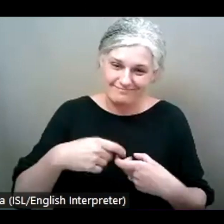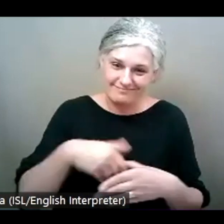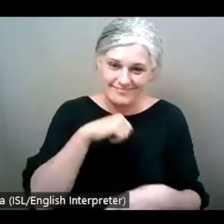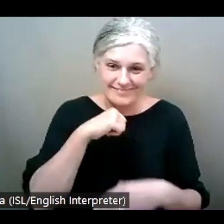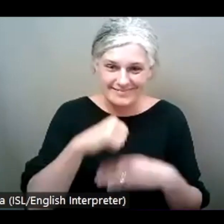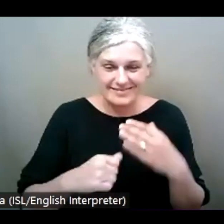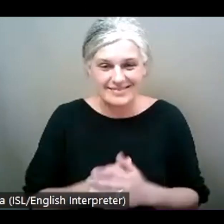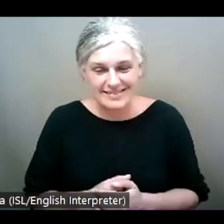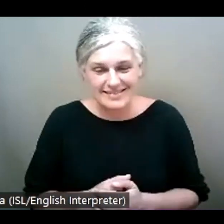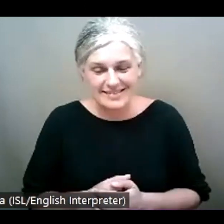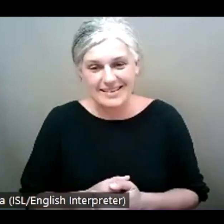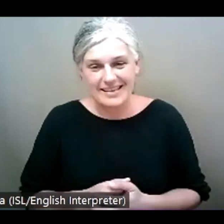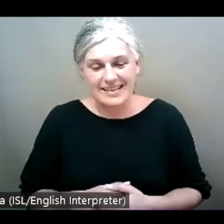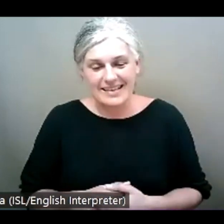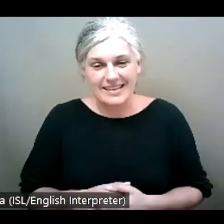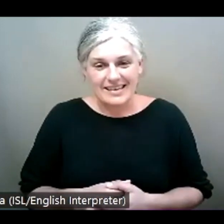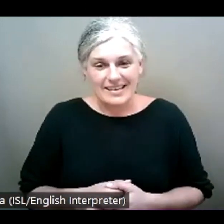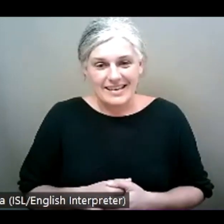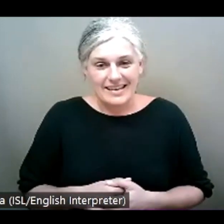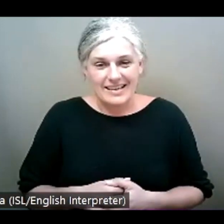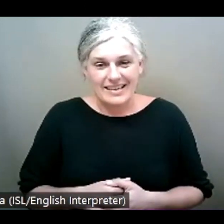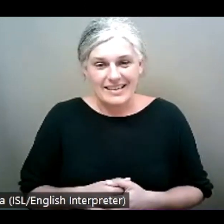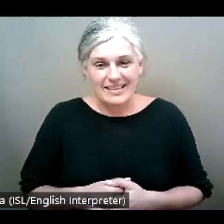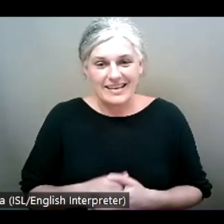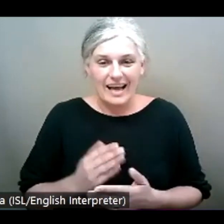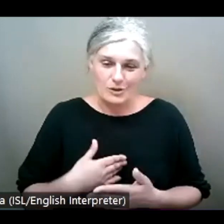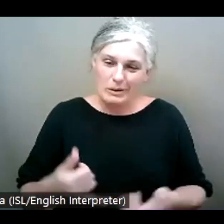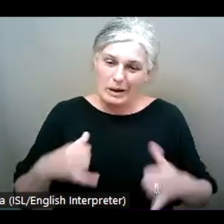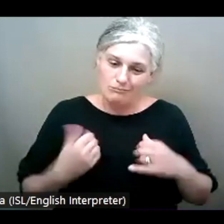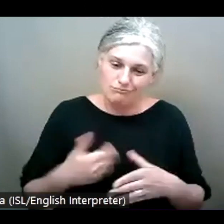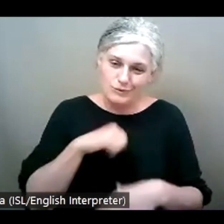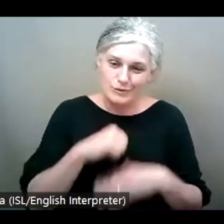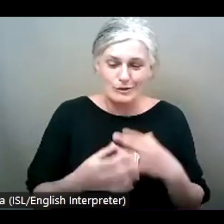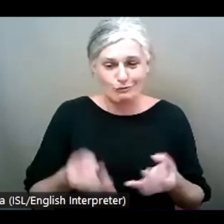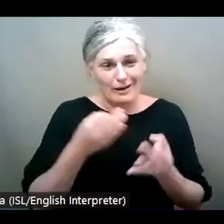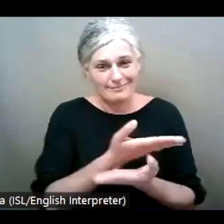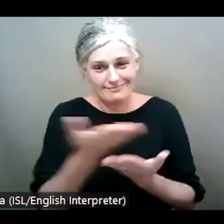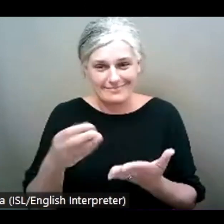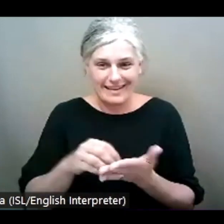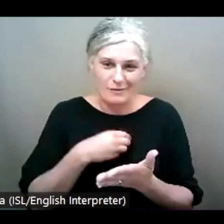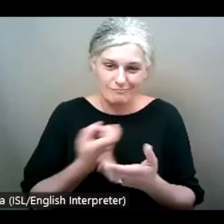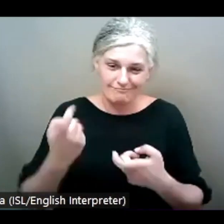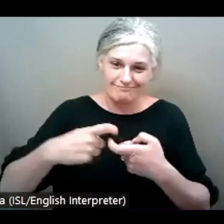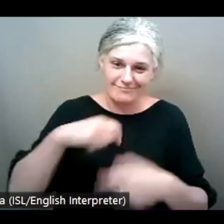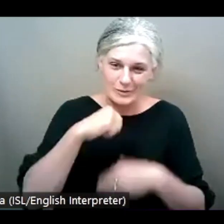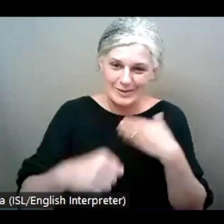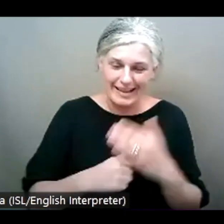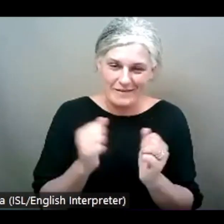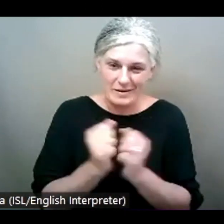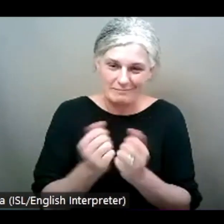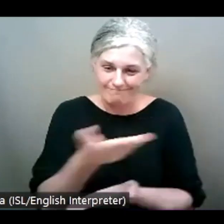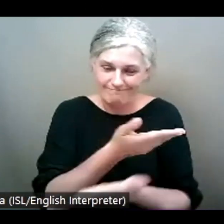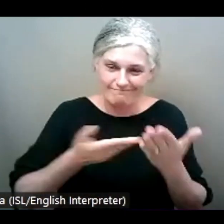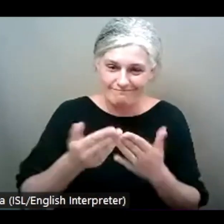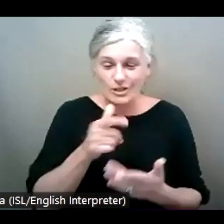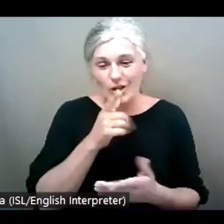are out for now, and so it's great to have a young one here who had that experience